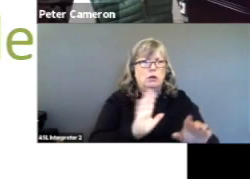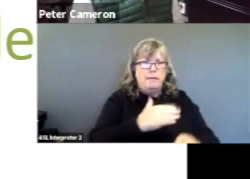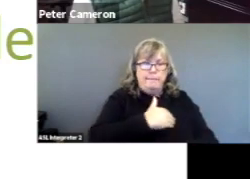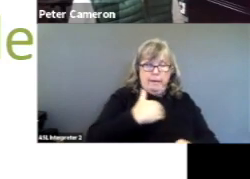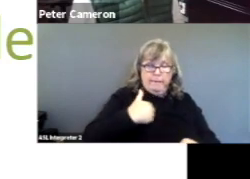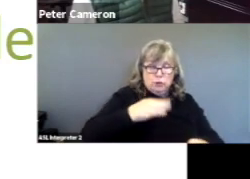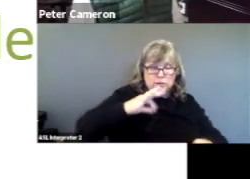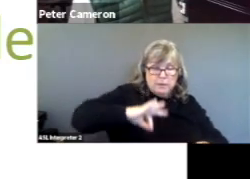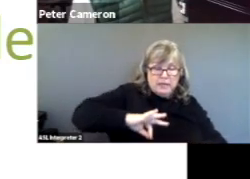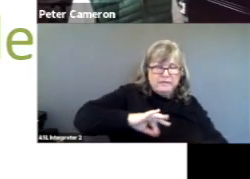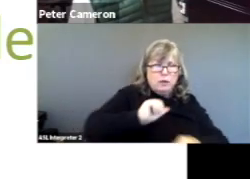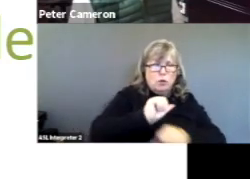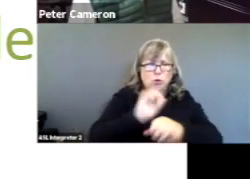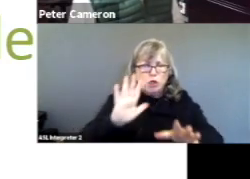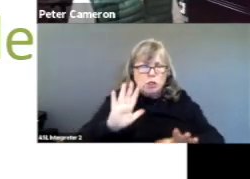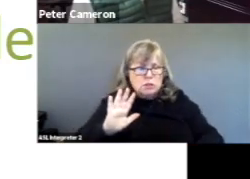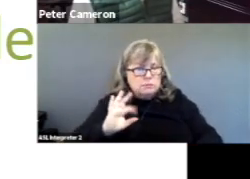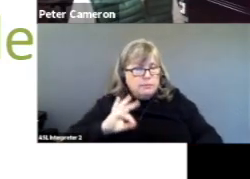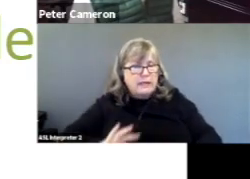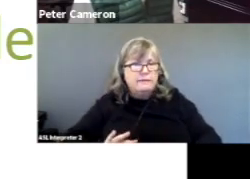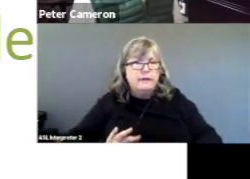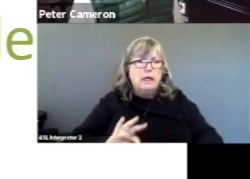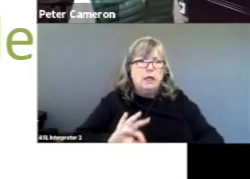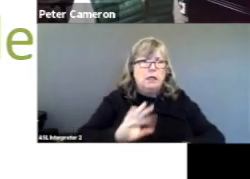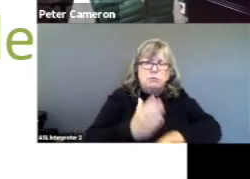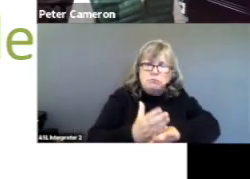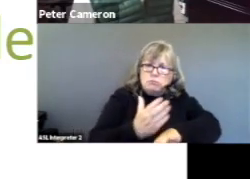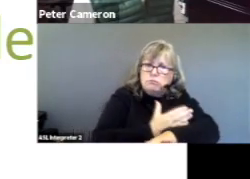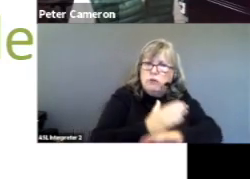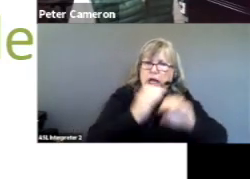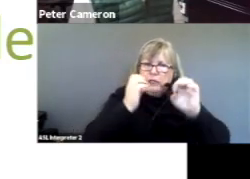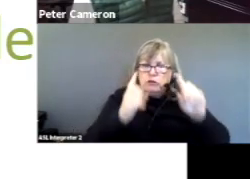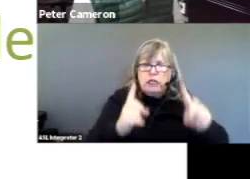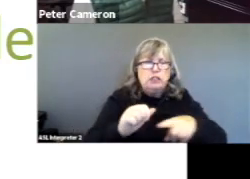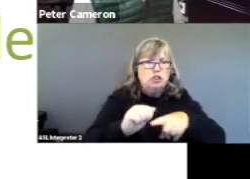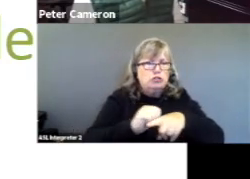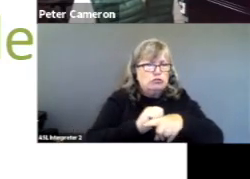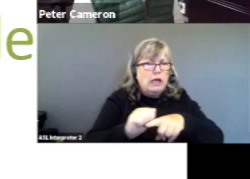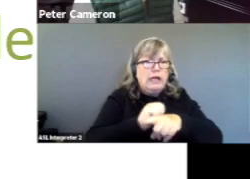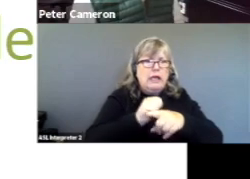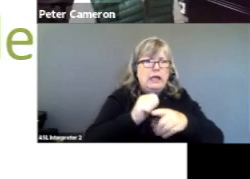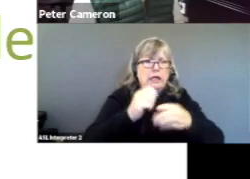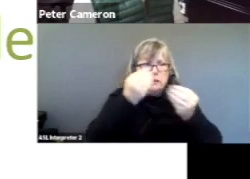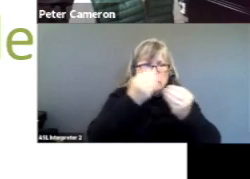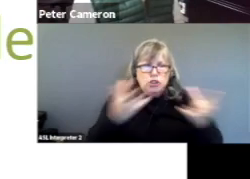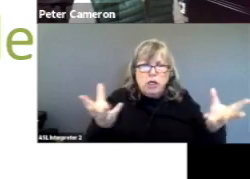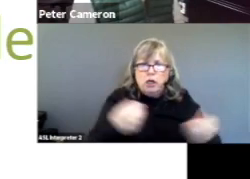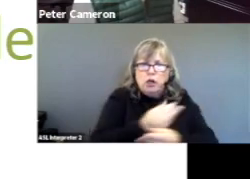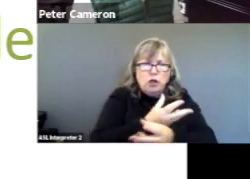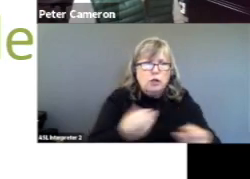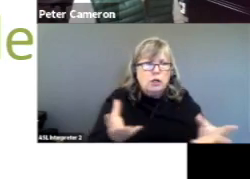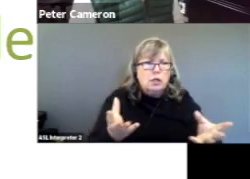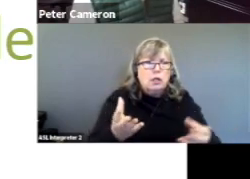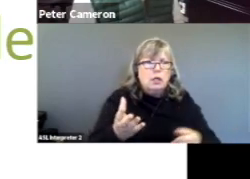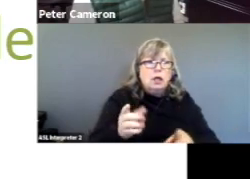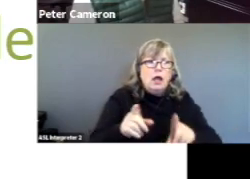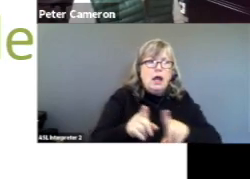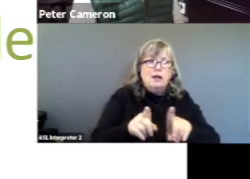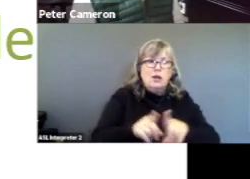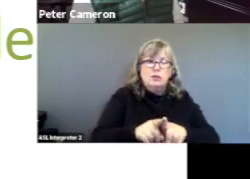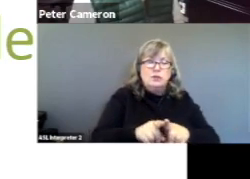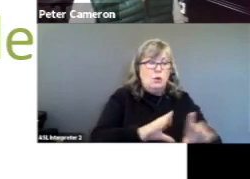that can improve through education, training, and information sharing. We also believe in cooperation amongst